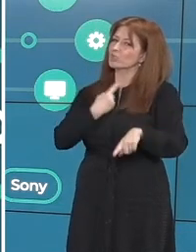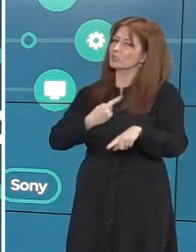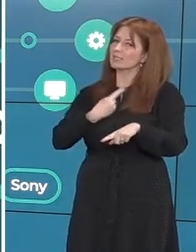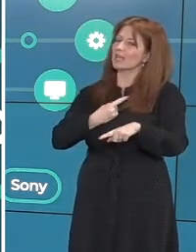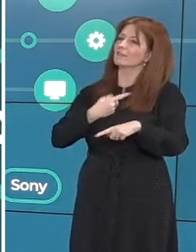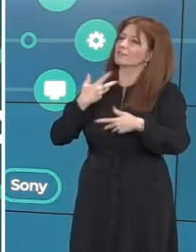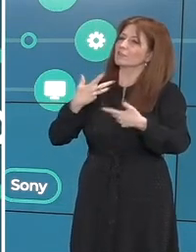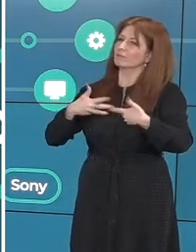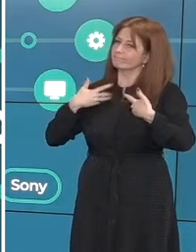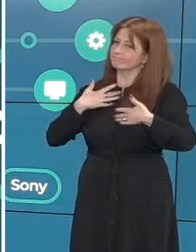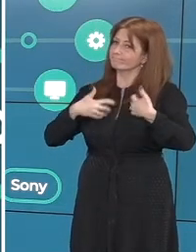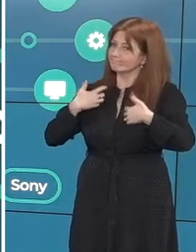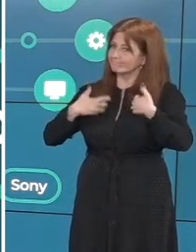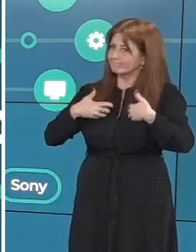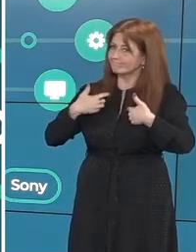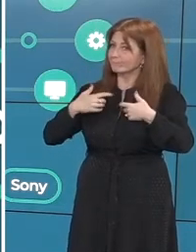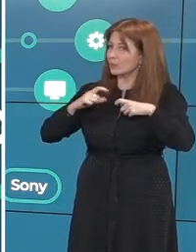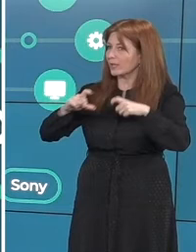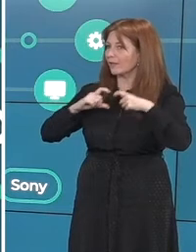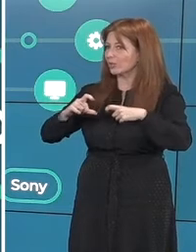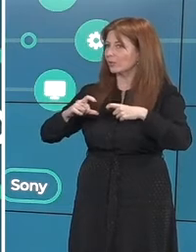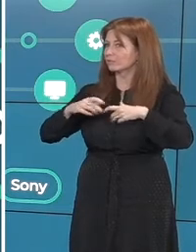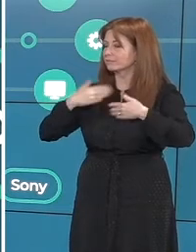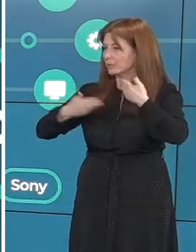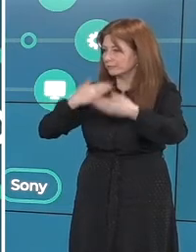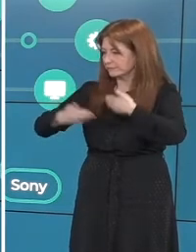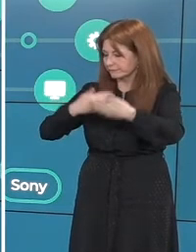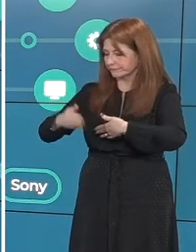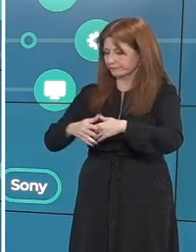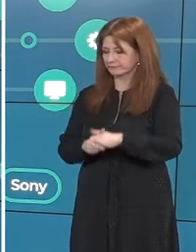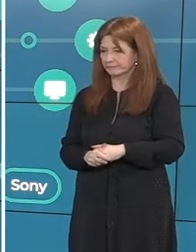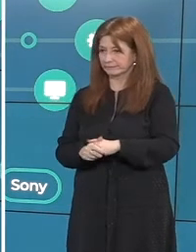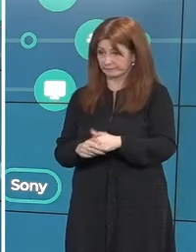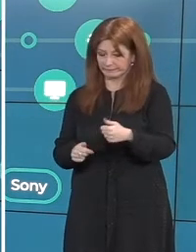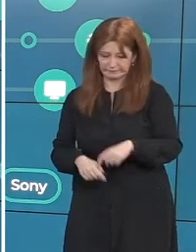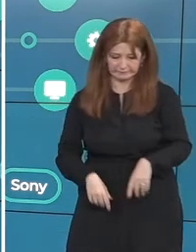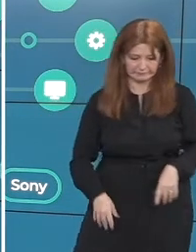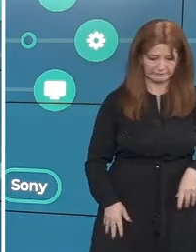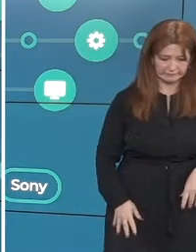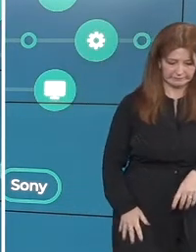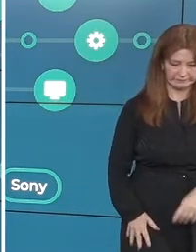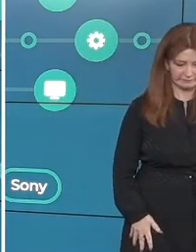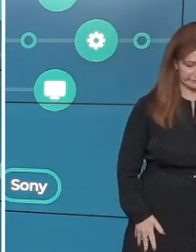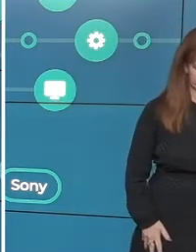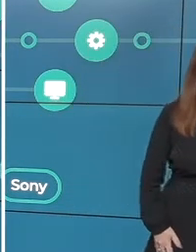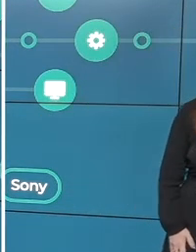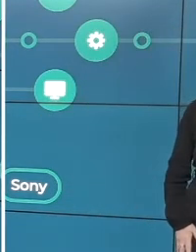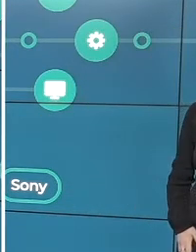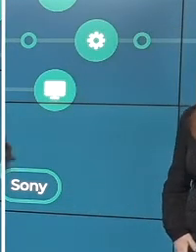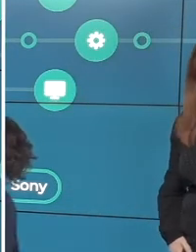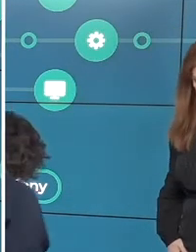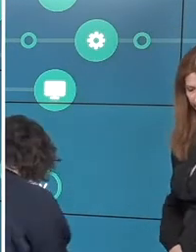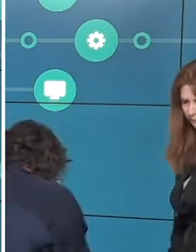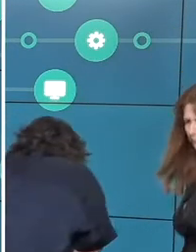out, but you have enough energy there that you can push when you need to. Yeah, excellent. Yes, good. So Teach Access, Larry, you want to raise your